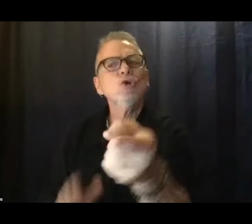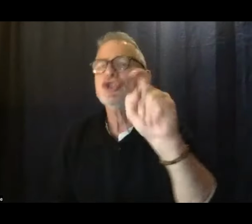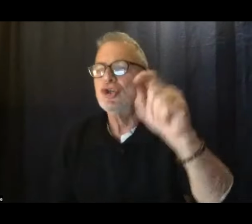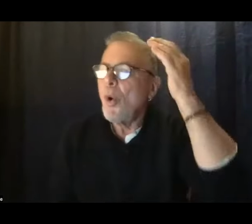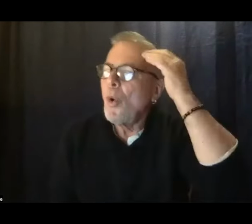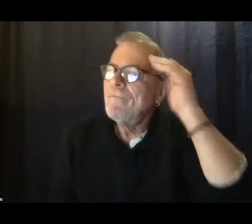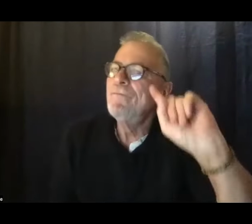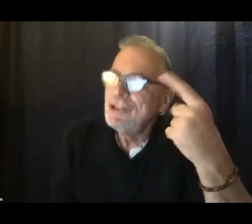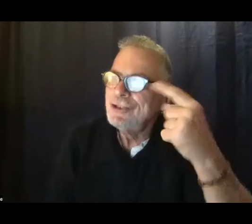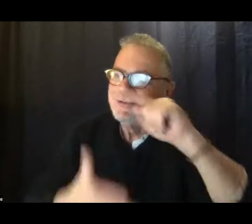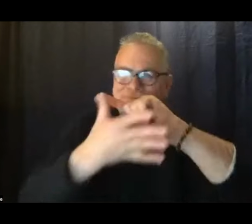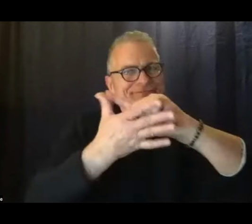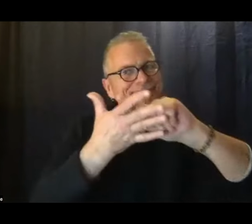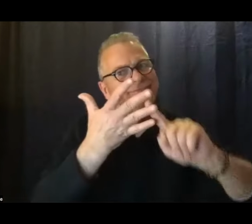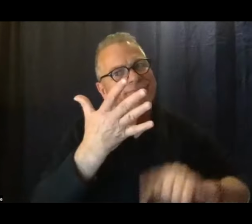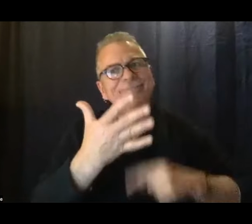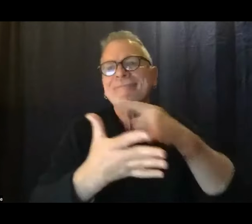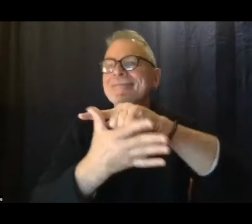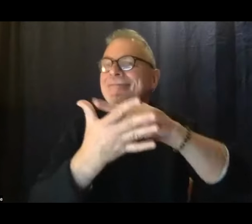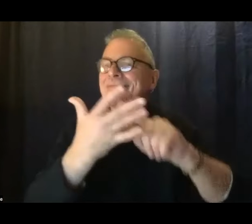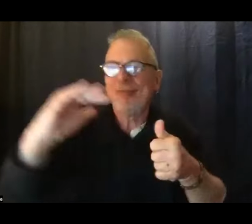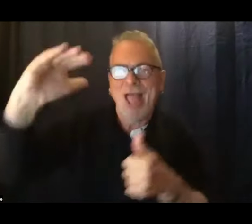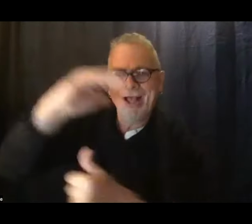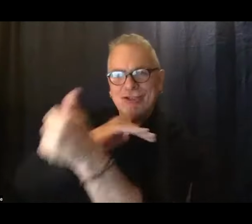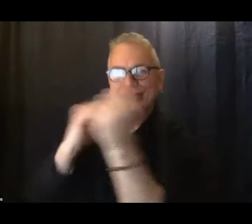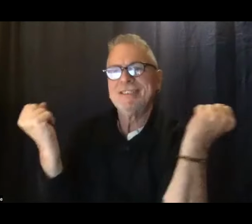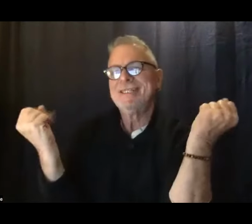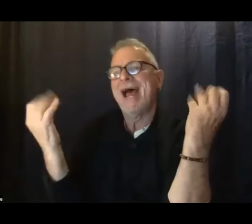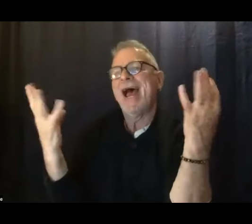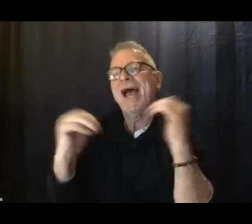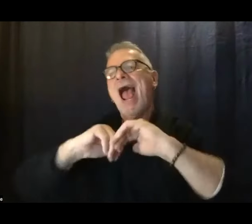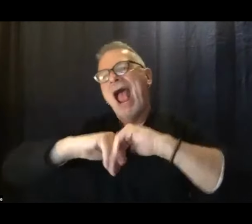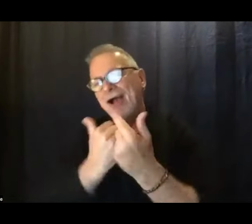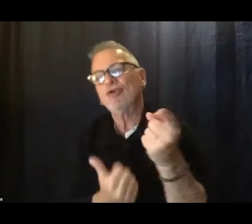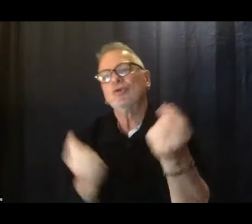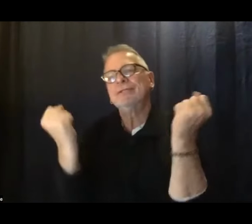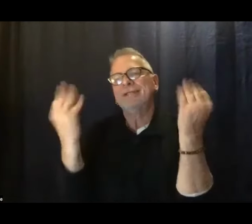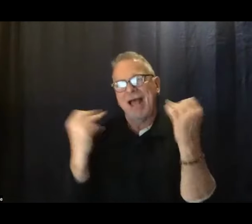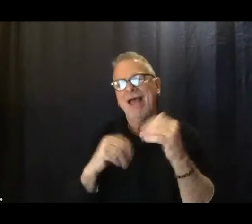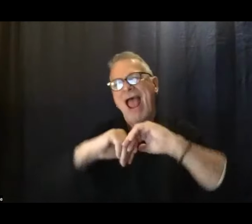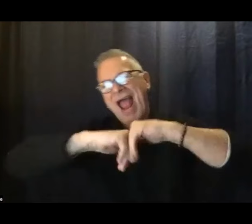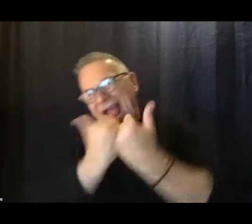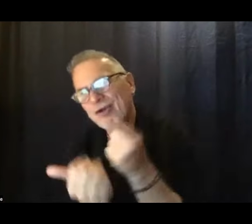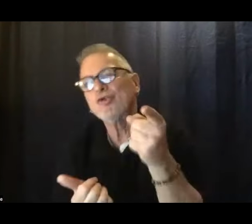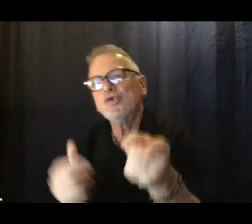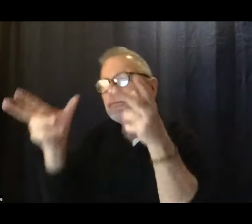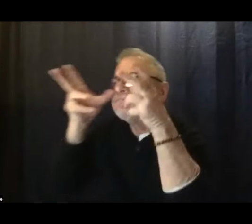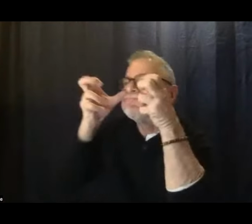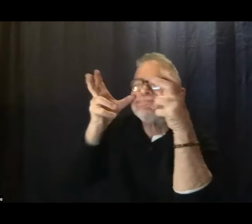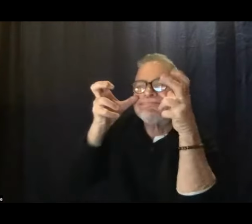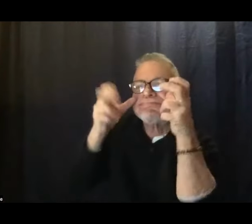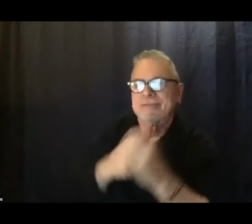production before you can really take off with your journey in the language. So how